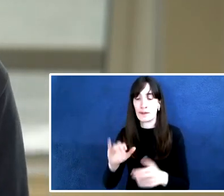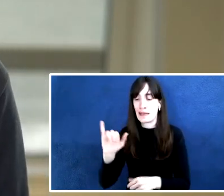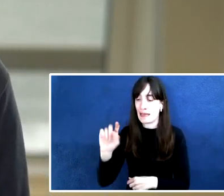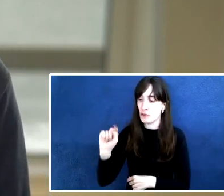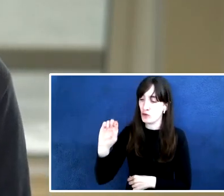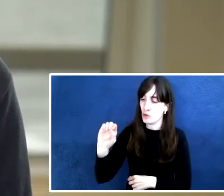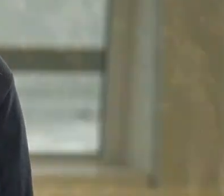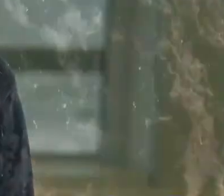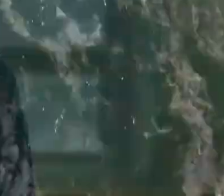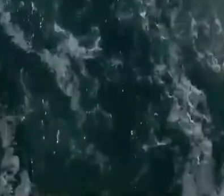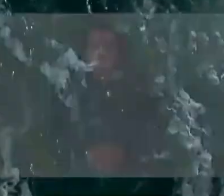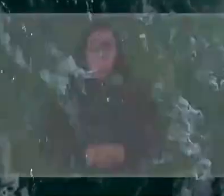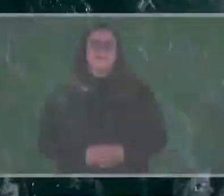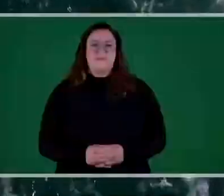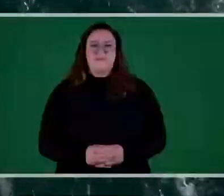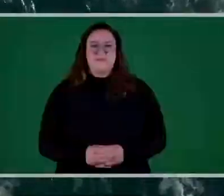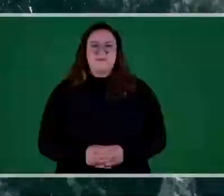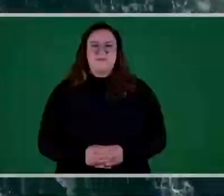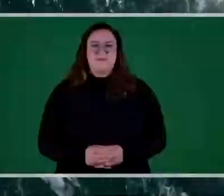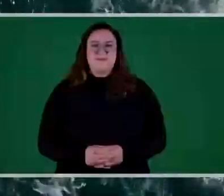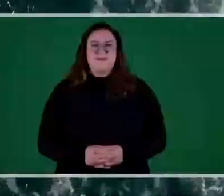exhibition.